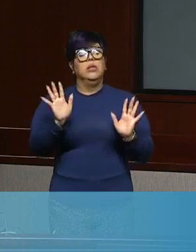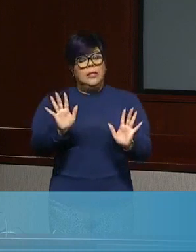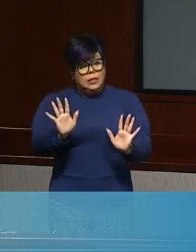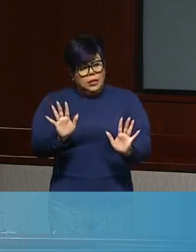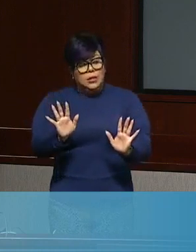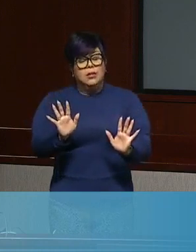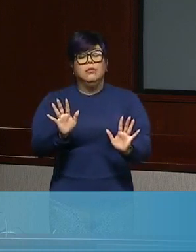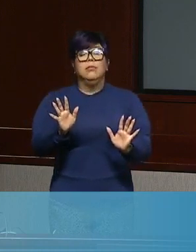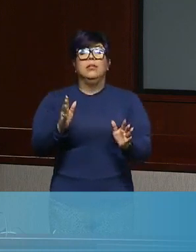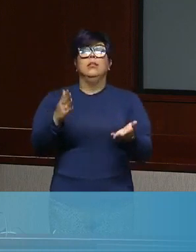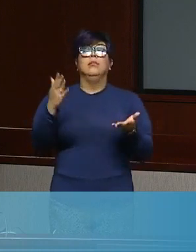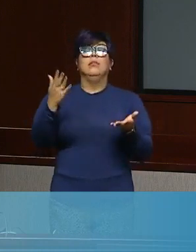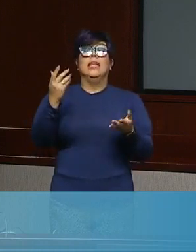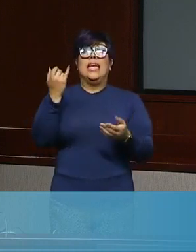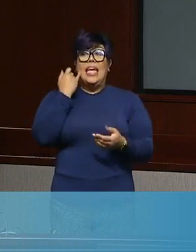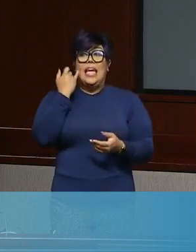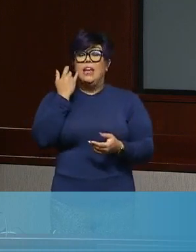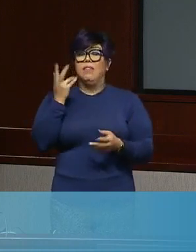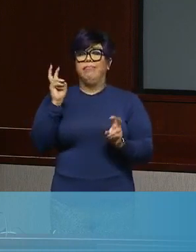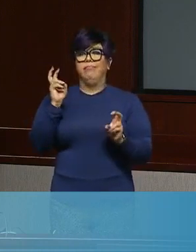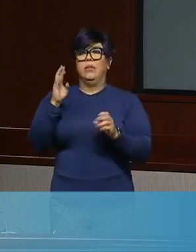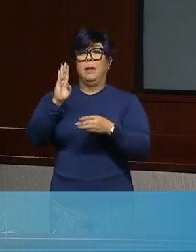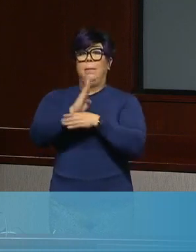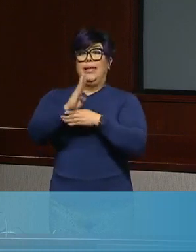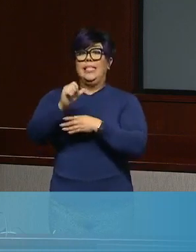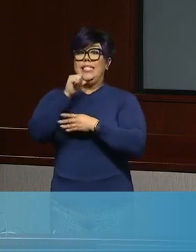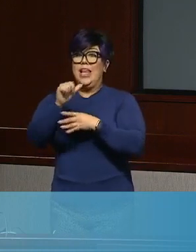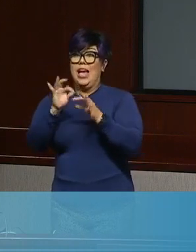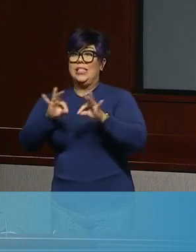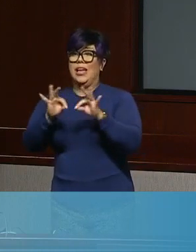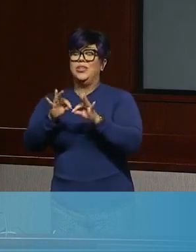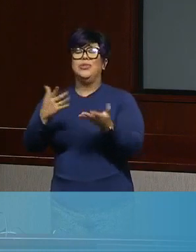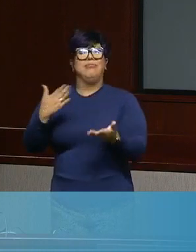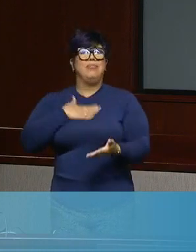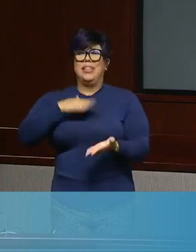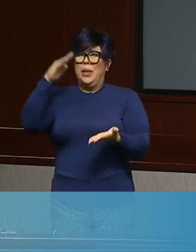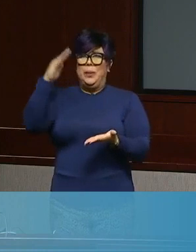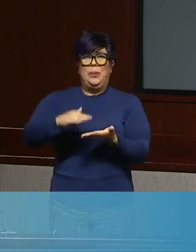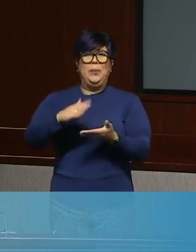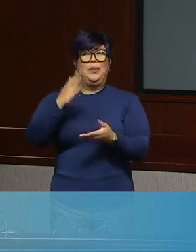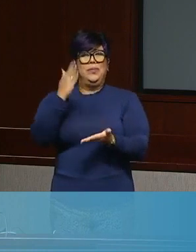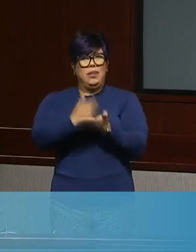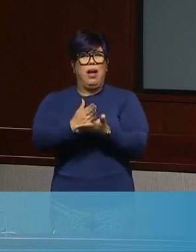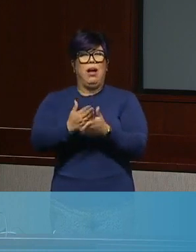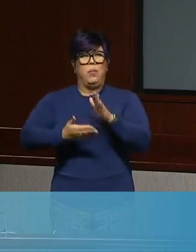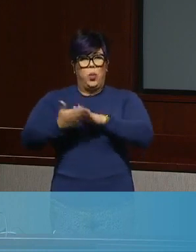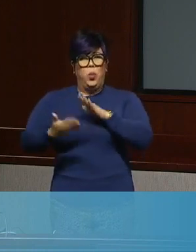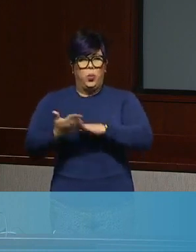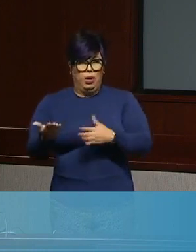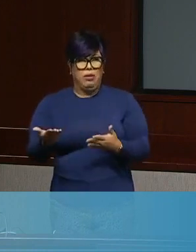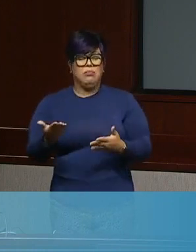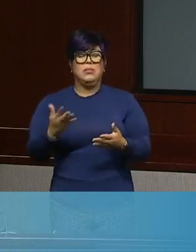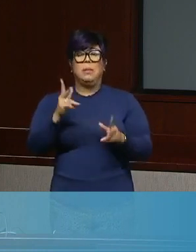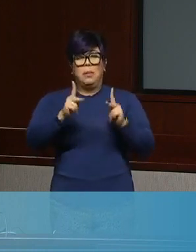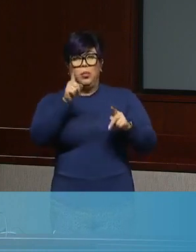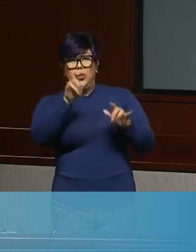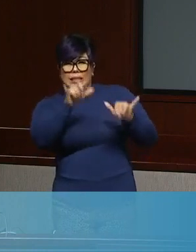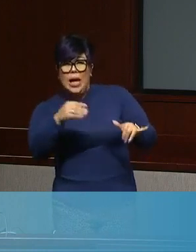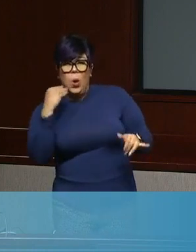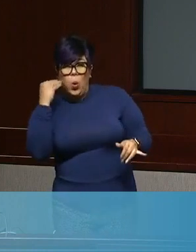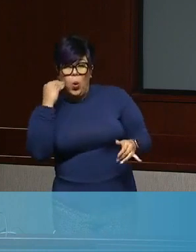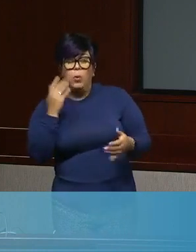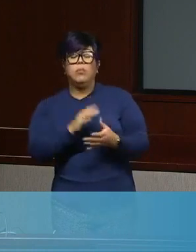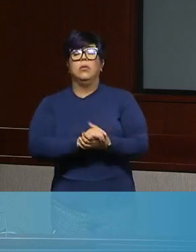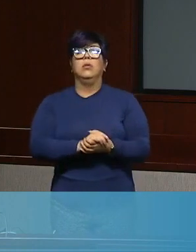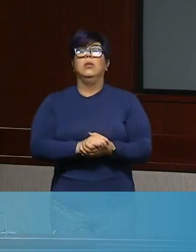or stopped non-essential businesses from continuing operations. These actions were aimed at the time specifically